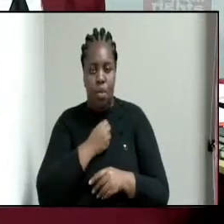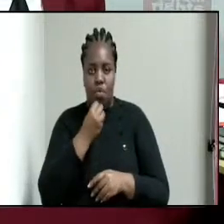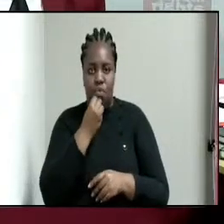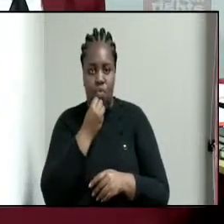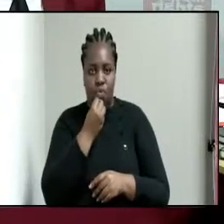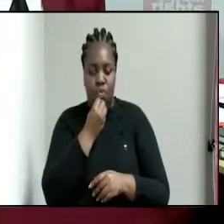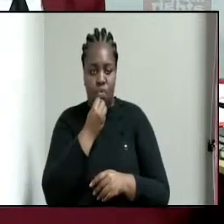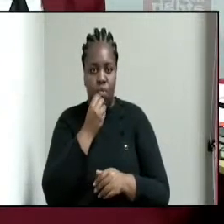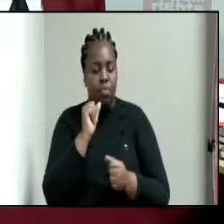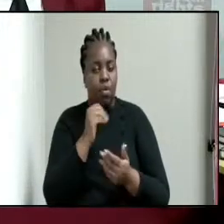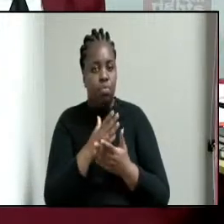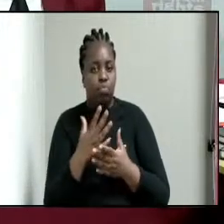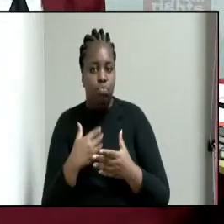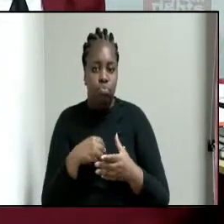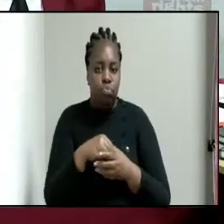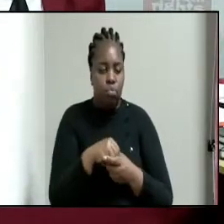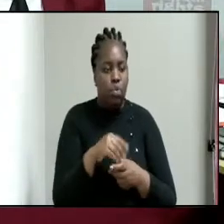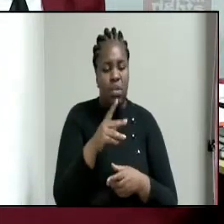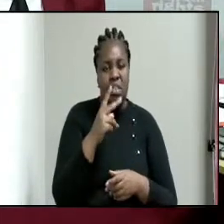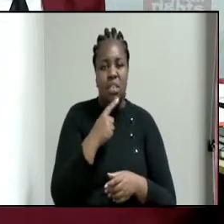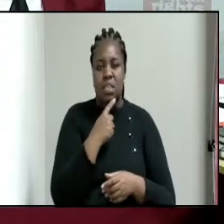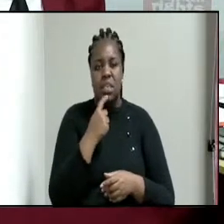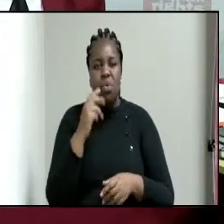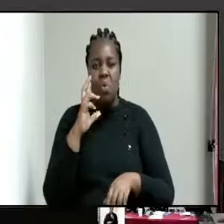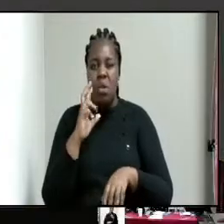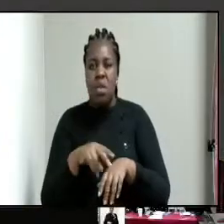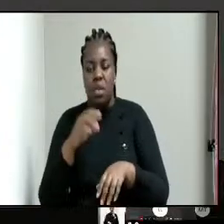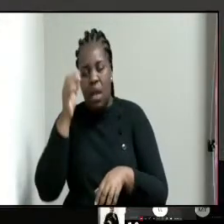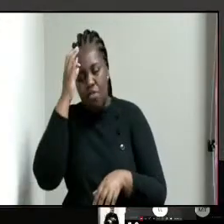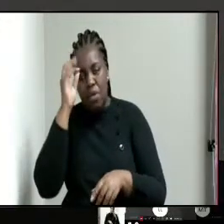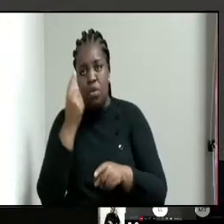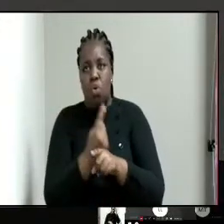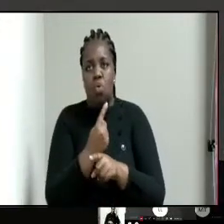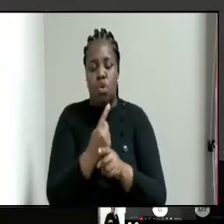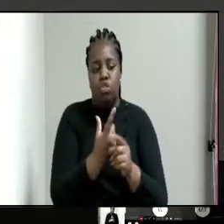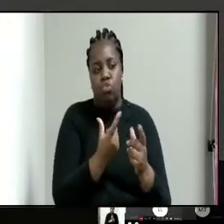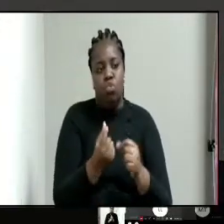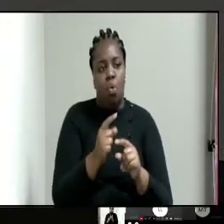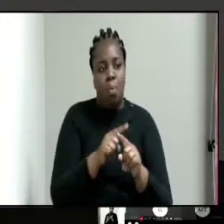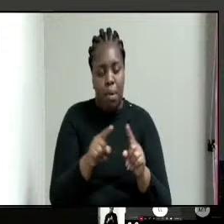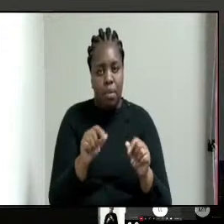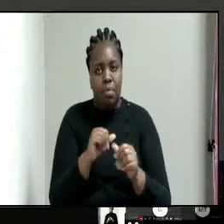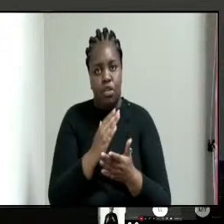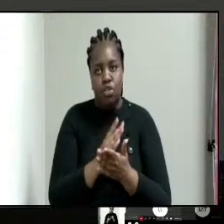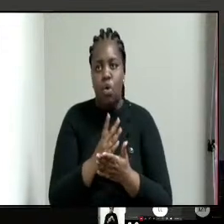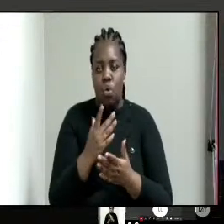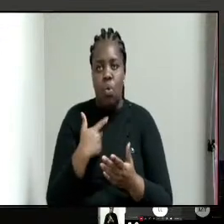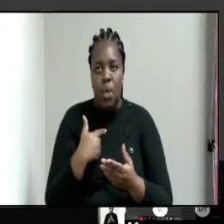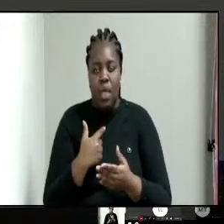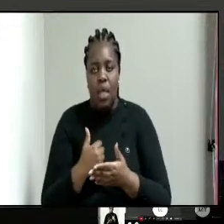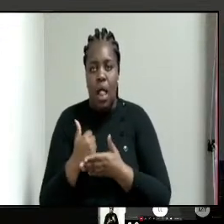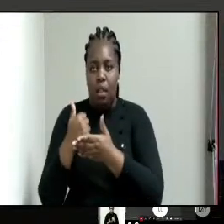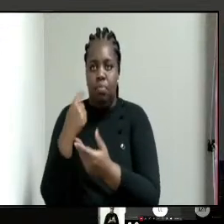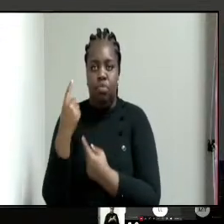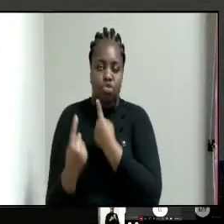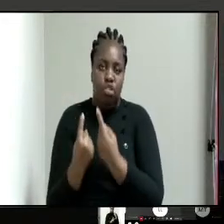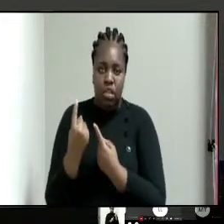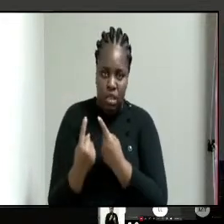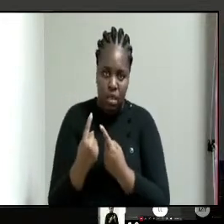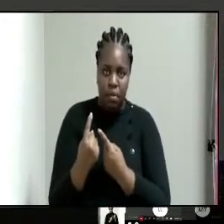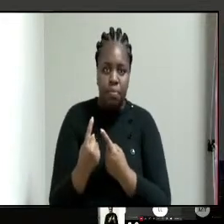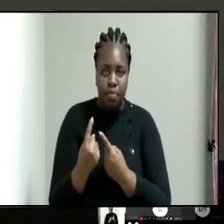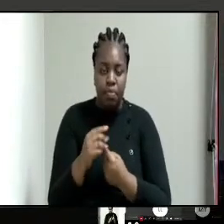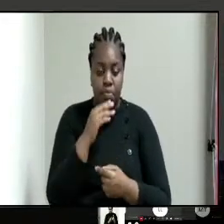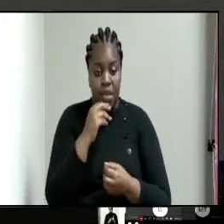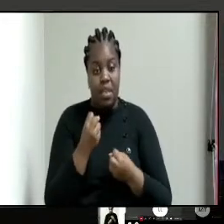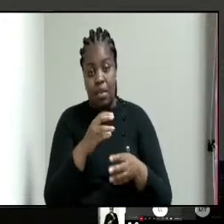therefore trying to mitigate, than to say we expect government to do this and do that always, but to try and meet government halfway. So if there's a legislative